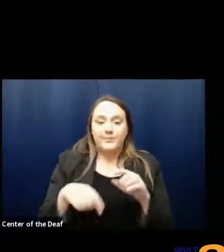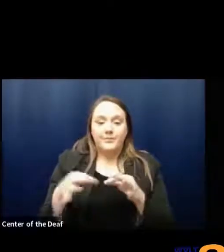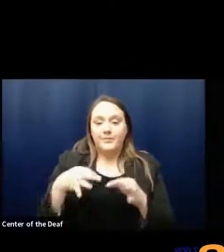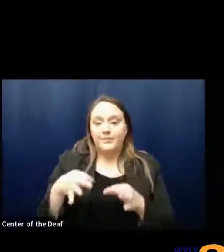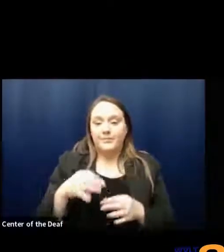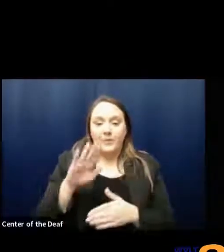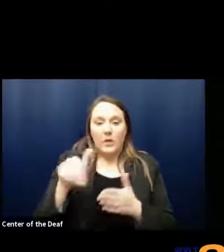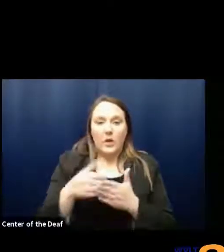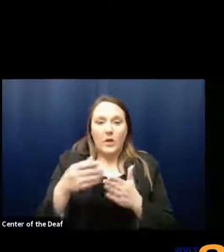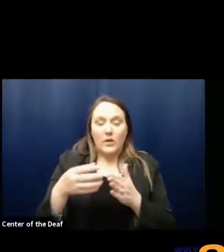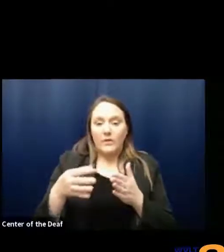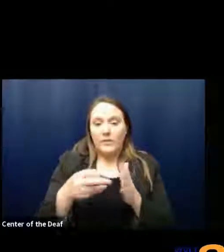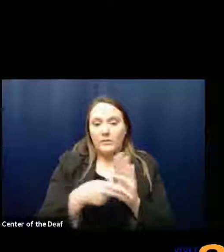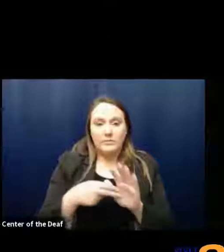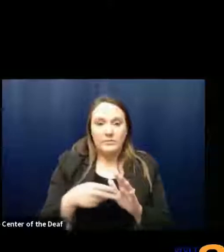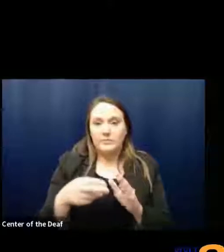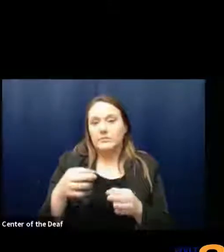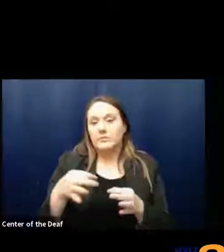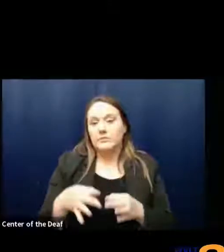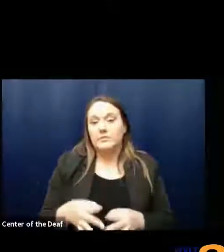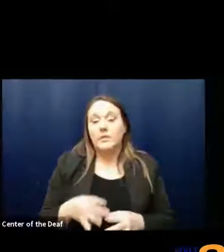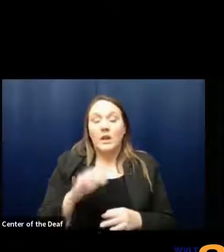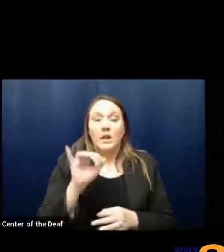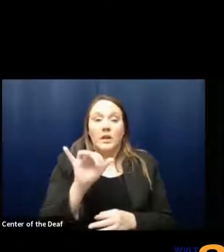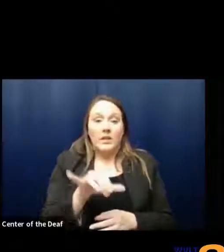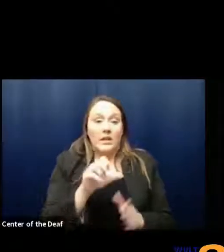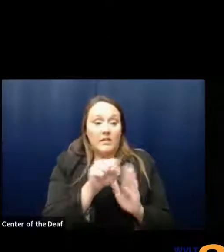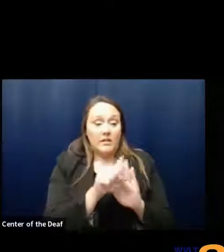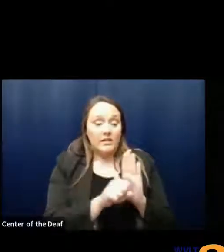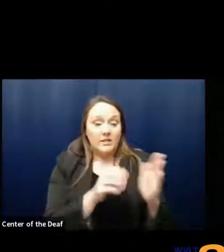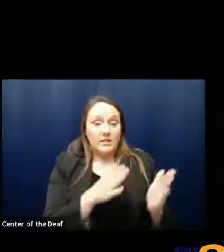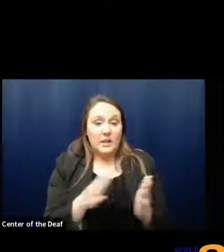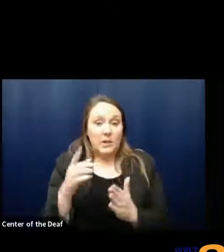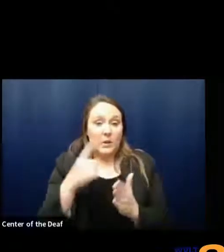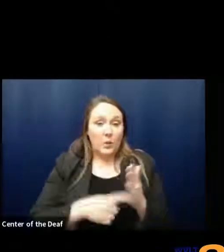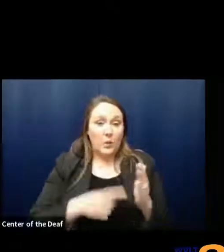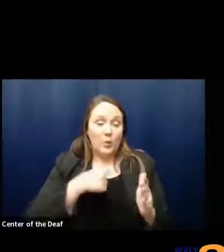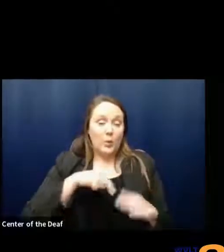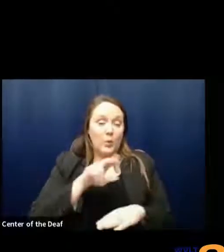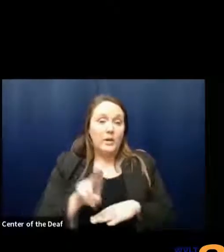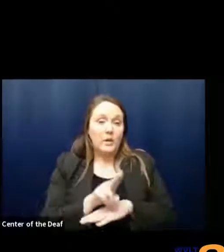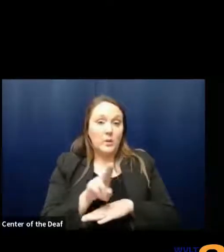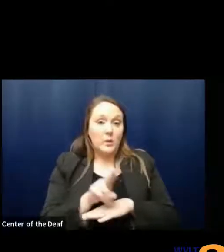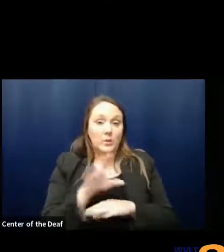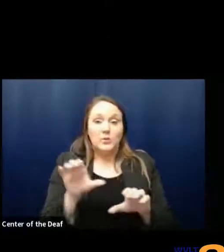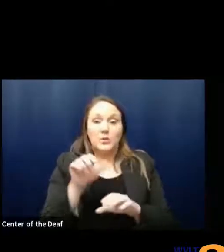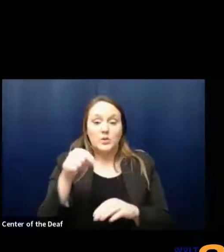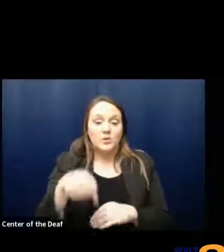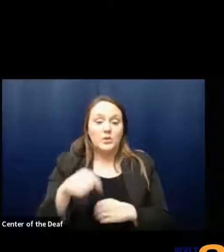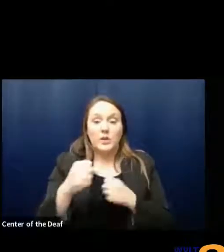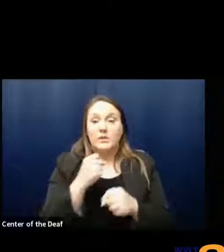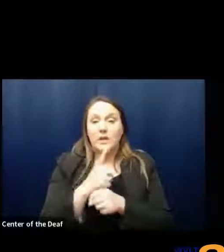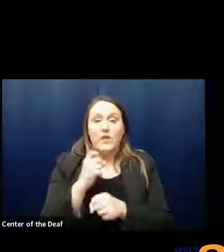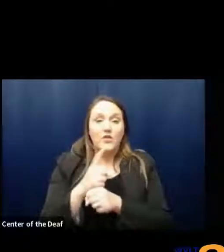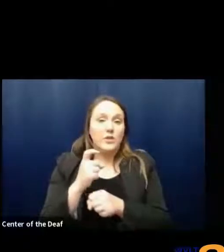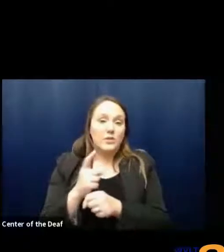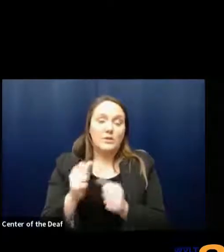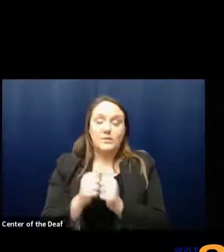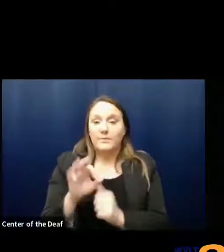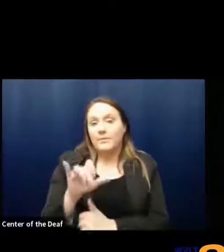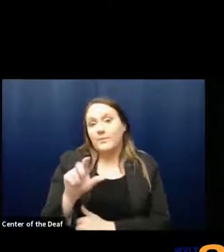state plan is the template that we're utilizing to work for it. So we do this every year with flu